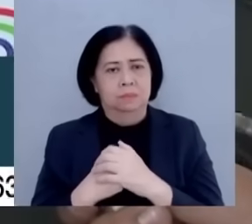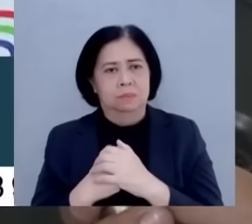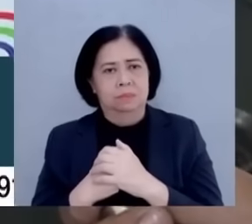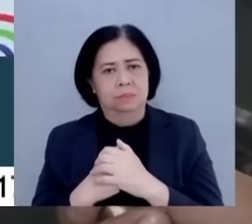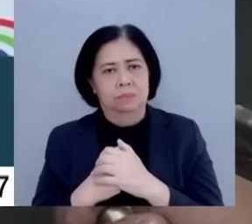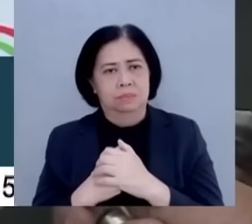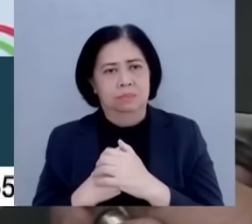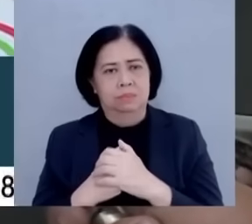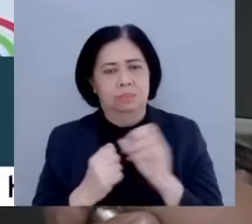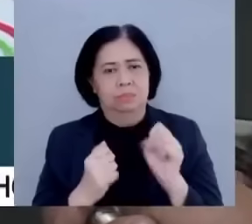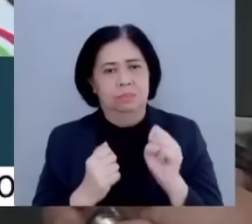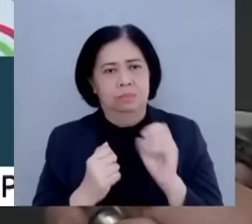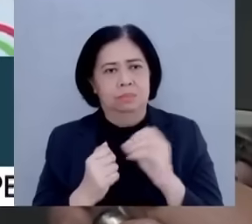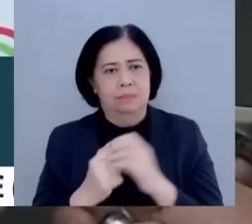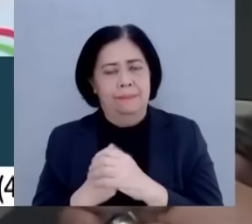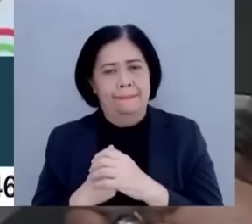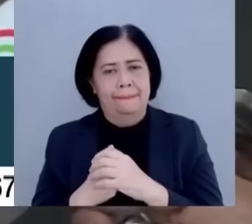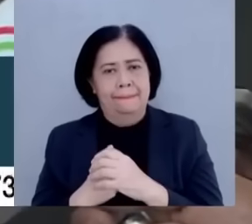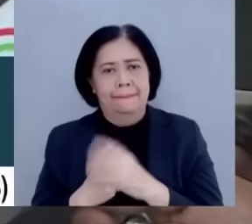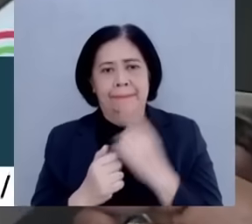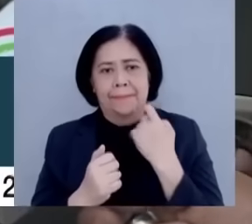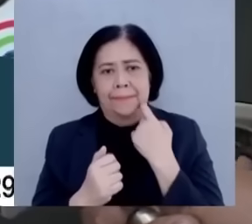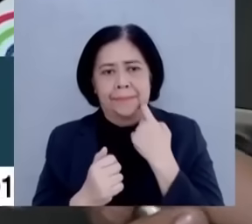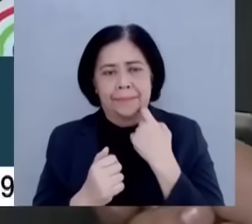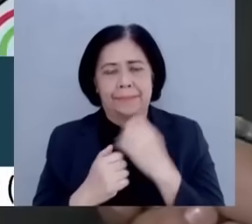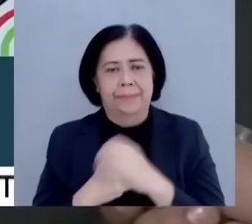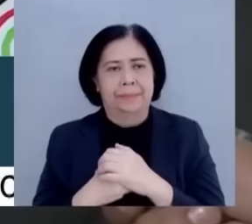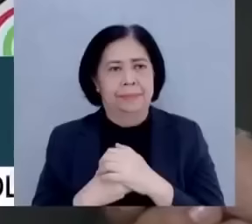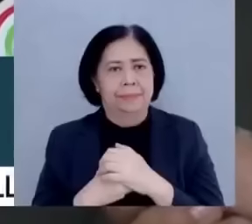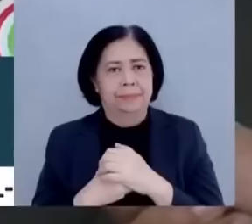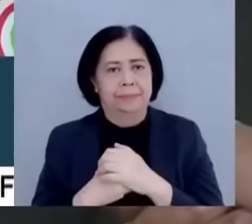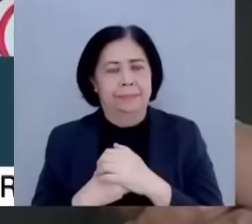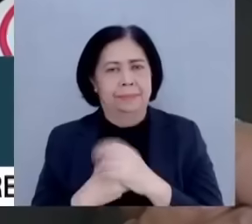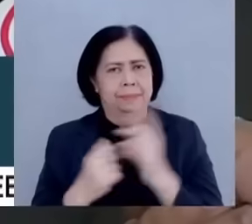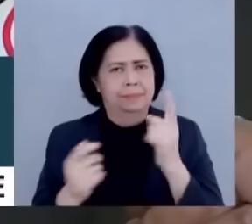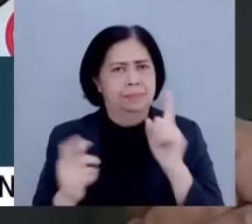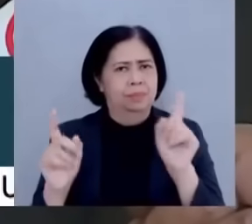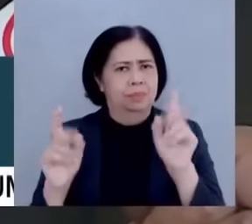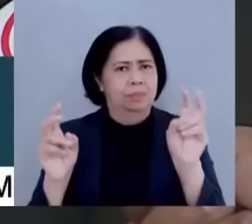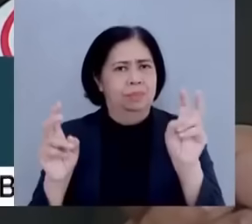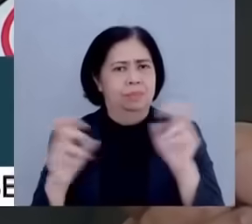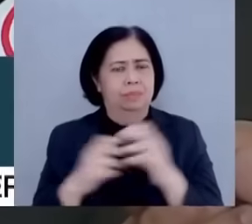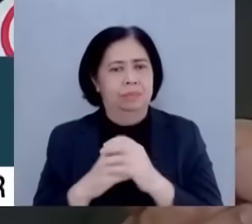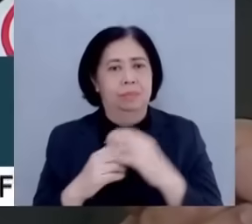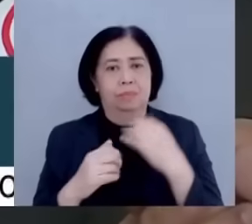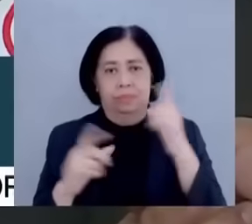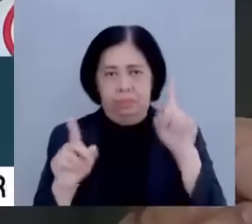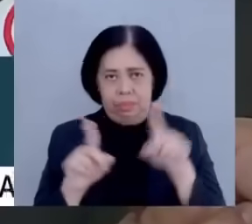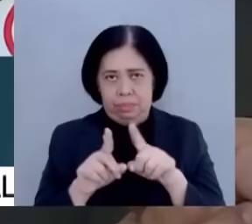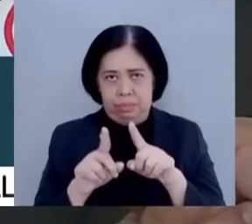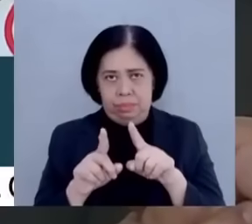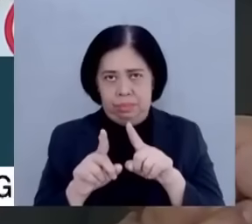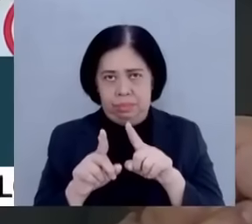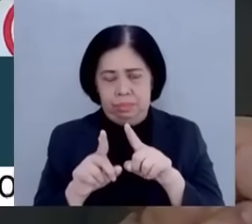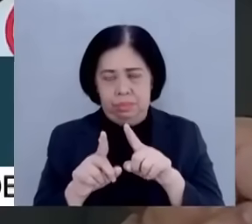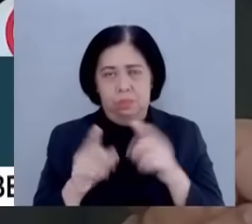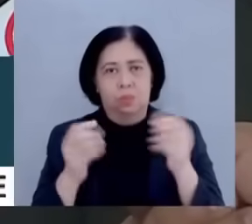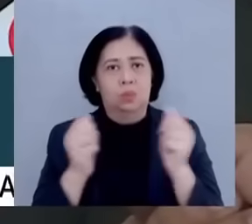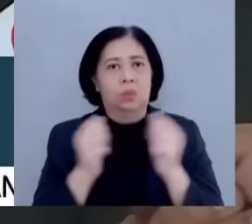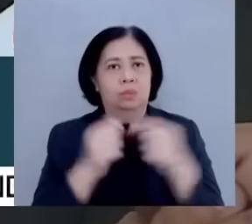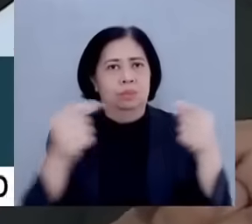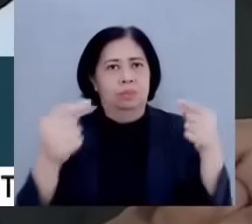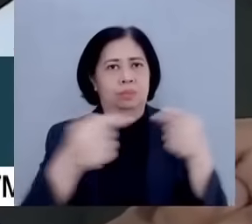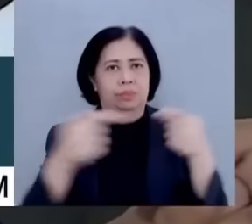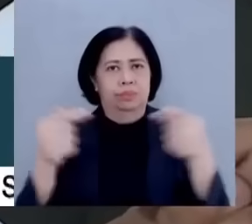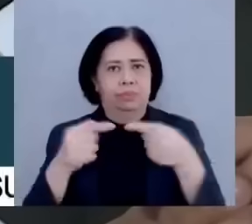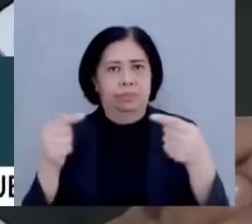So, as I said, i-qualify nyo yung answer ko. I agree with a fractured government. I have personal knowledge. I